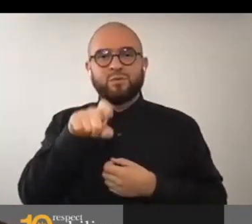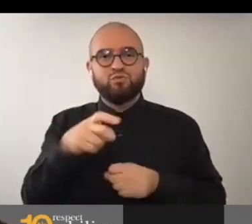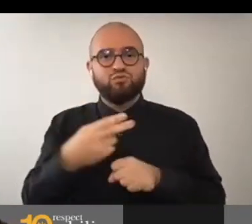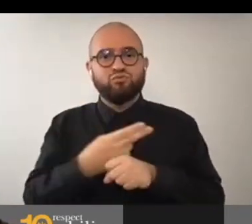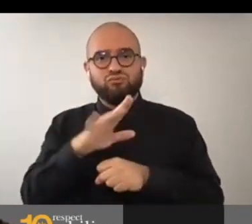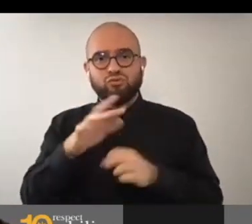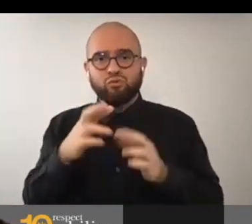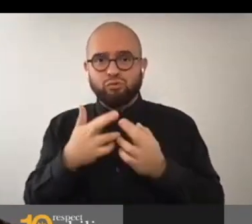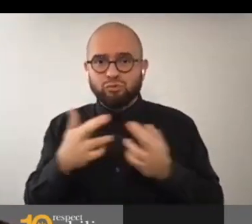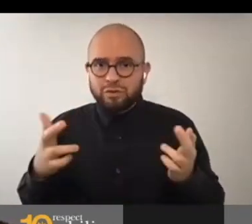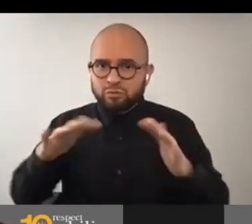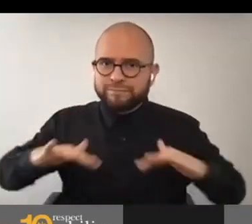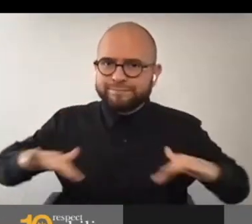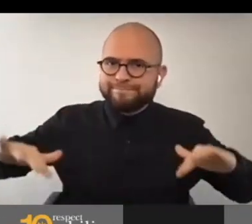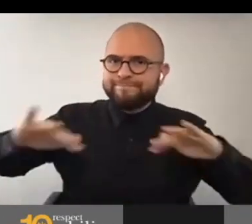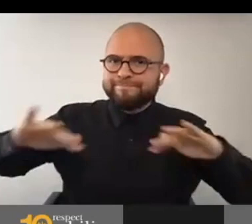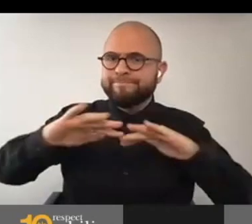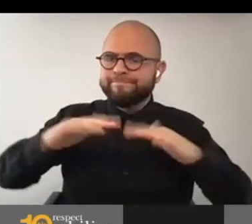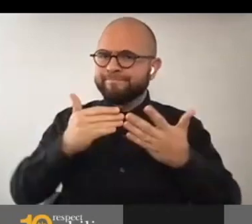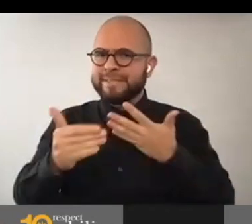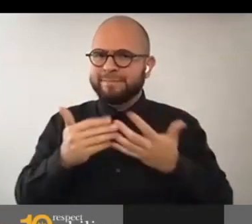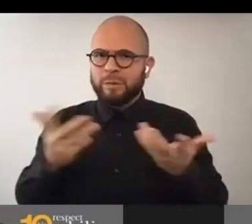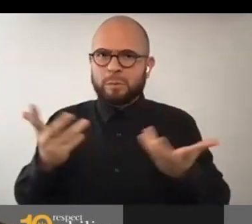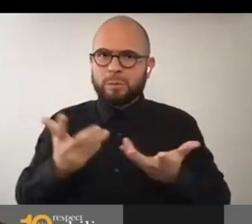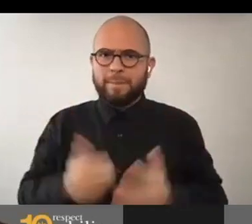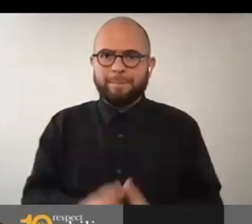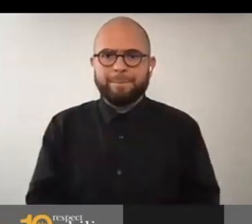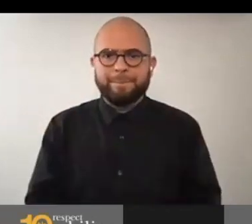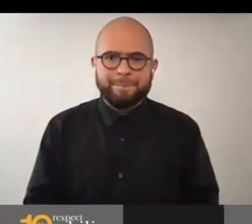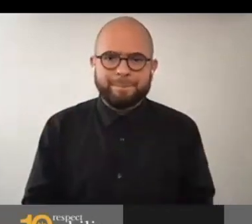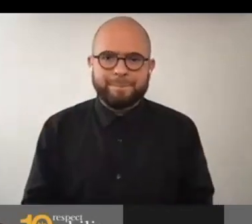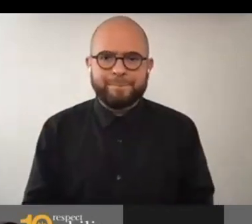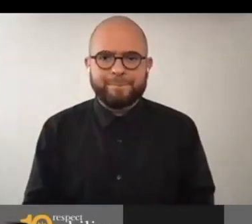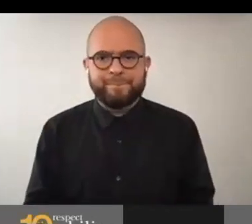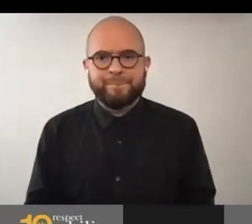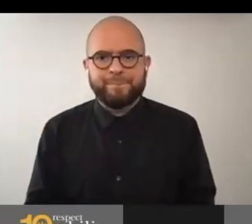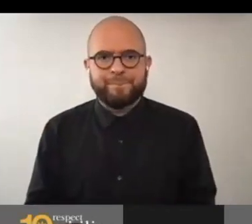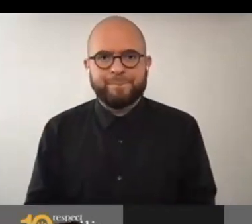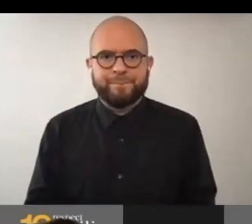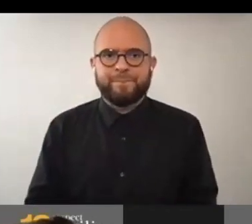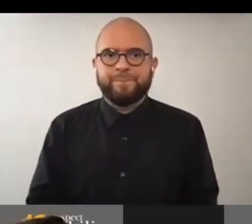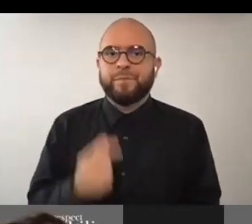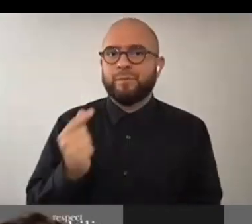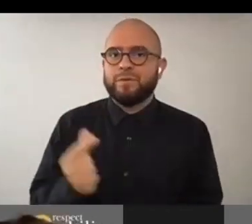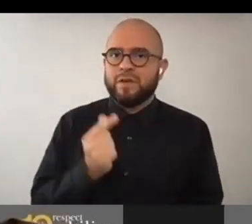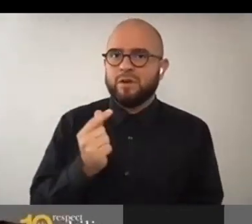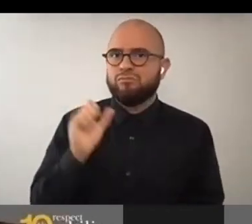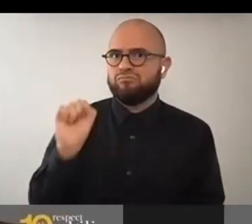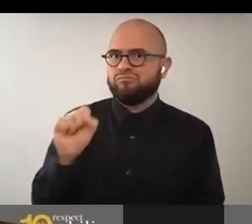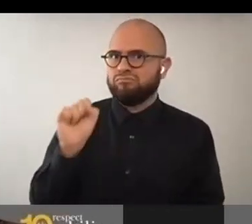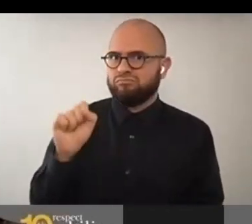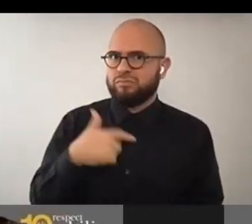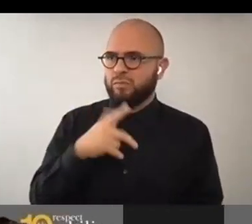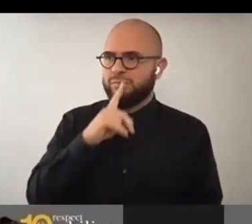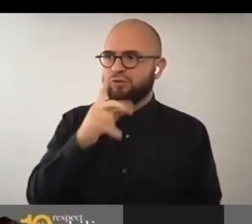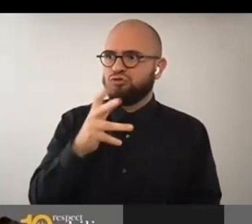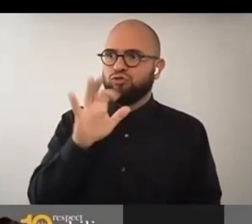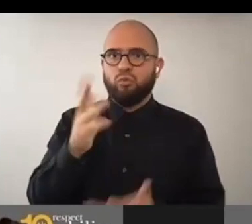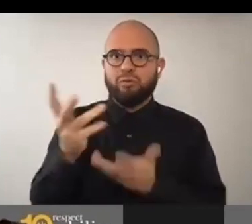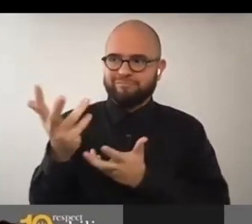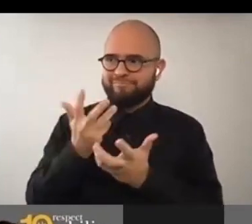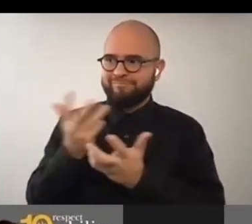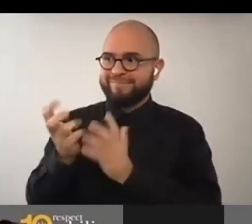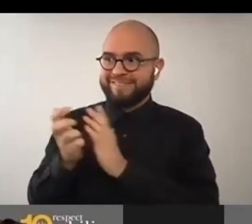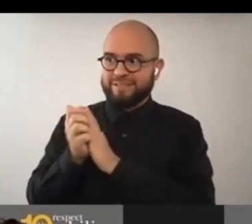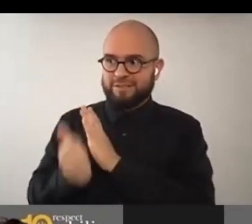no matter what they would be. Yeah, absolutely. I think definitely making sure your interrelational skills are on point, and